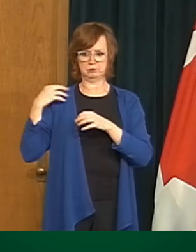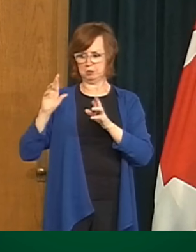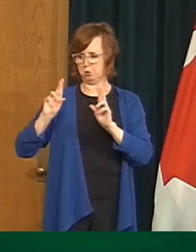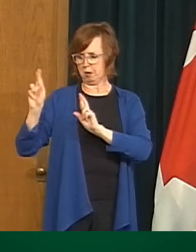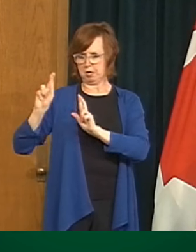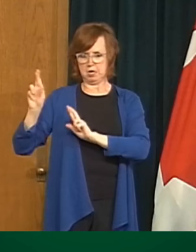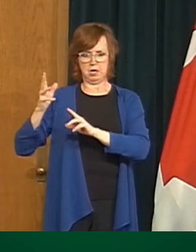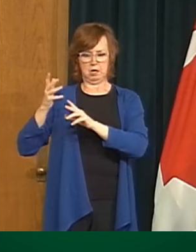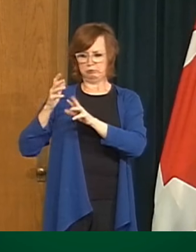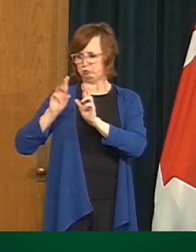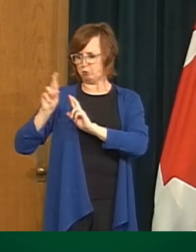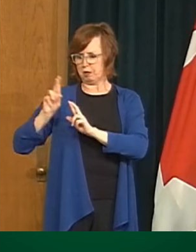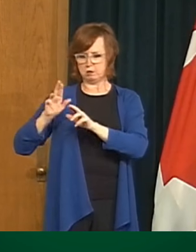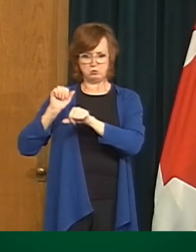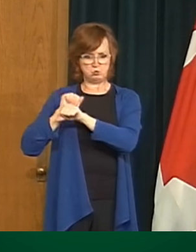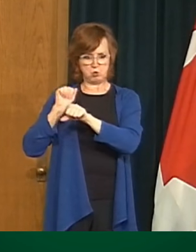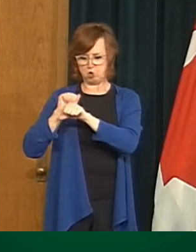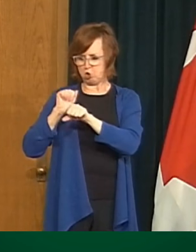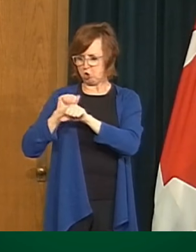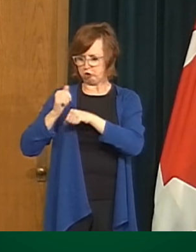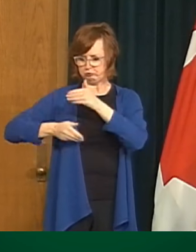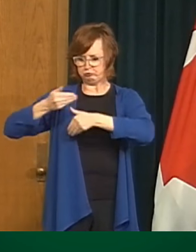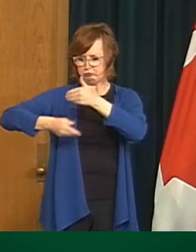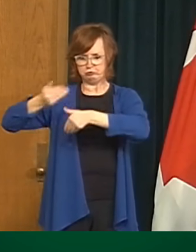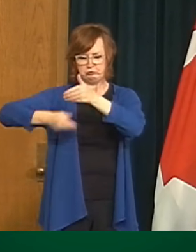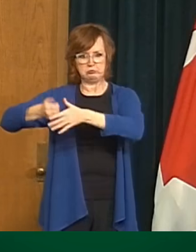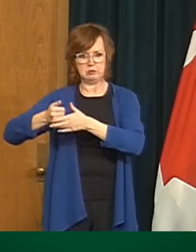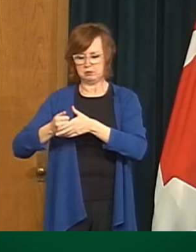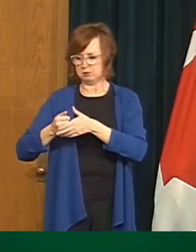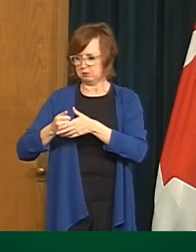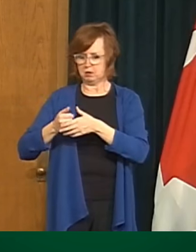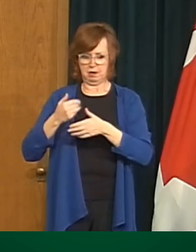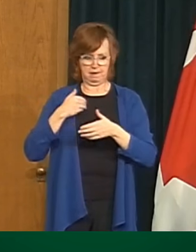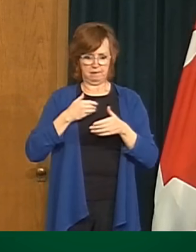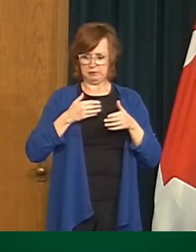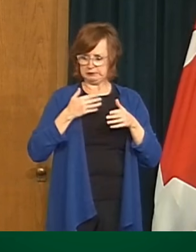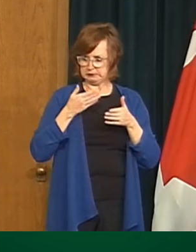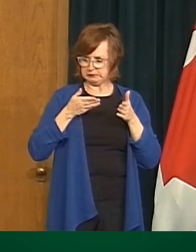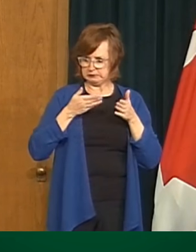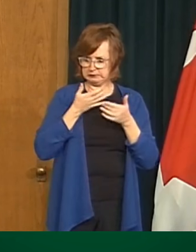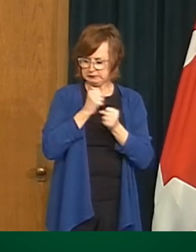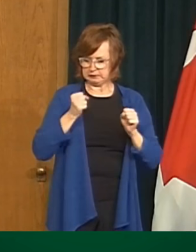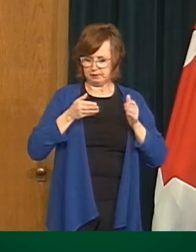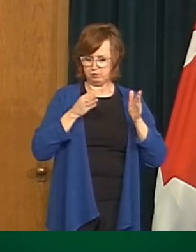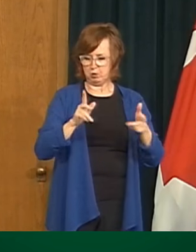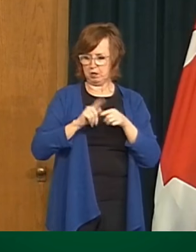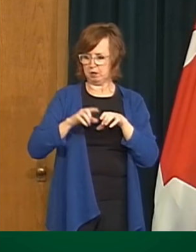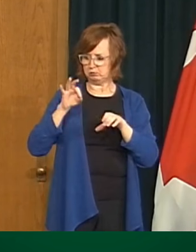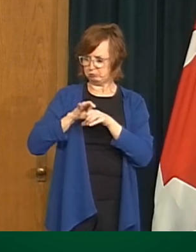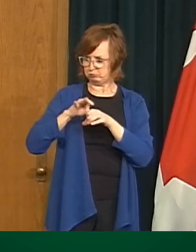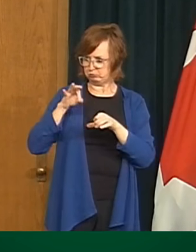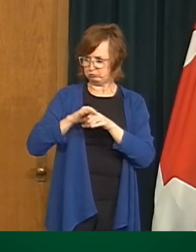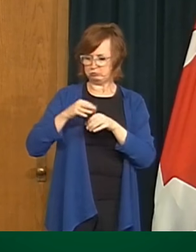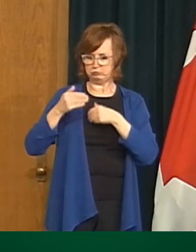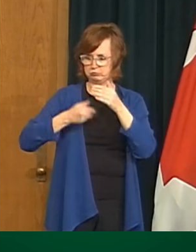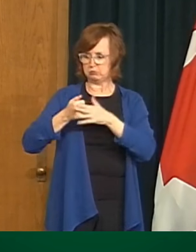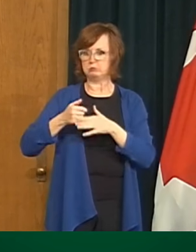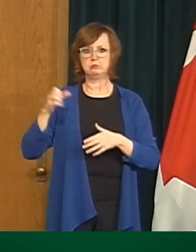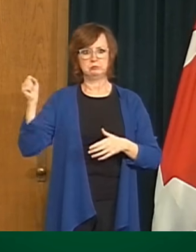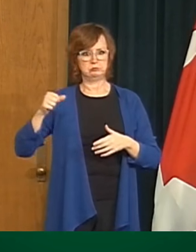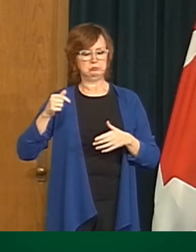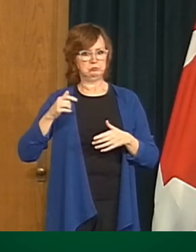for every advent of ensuring that we can conduct a safe election here in the province of Saskatchewan. And we are making every